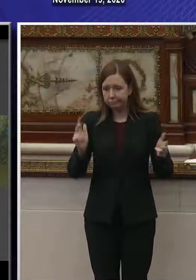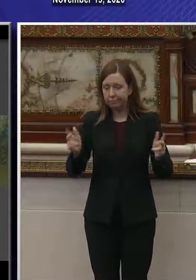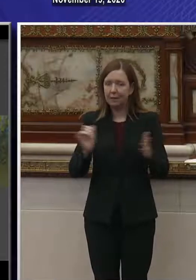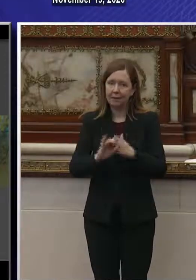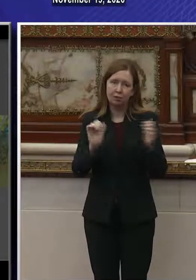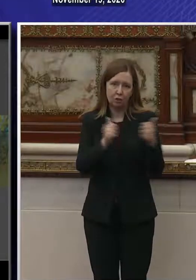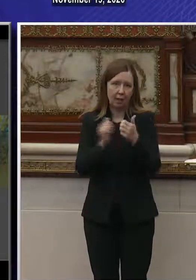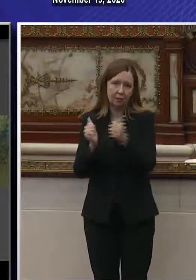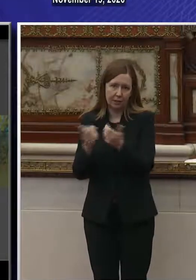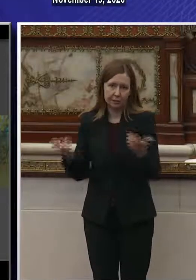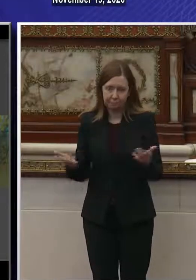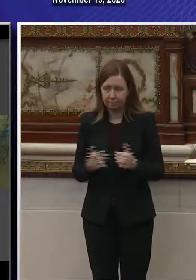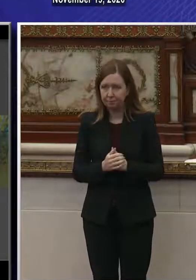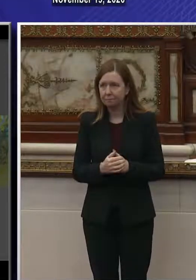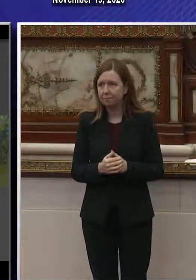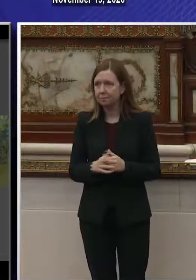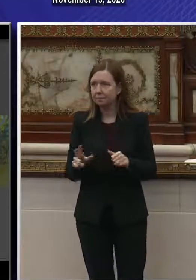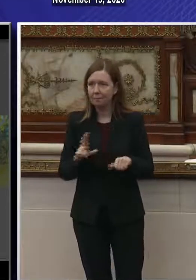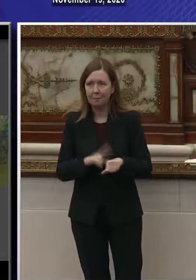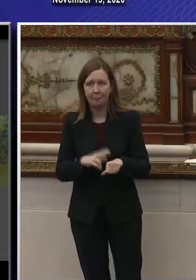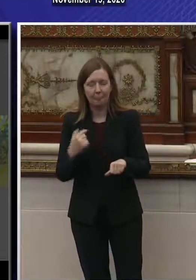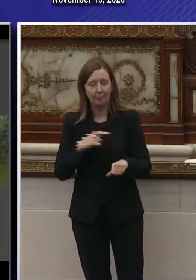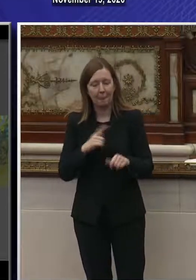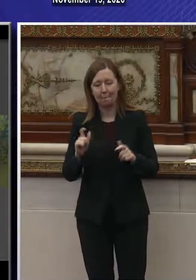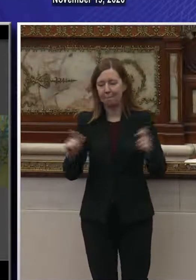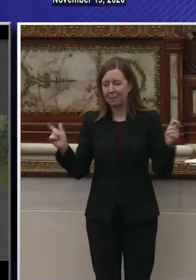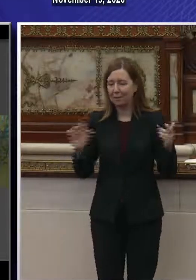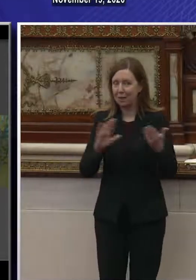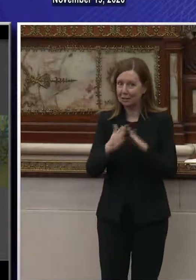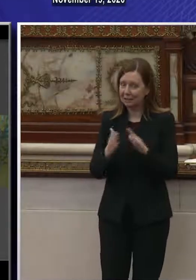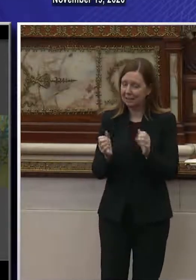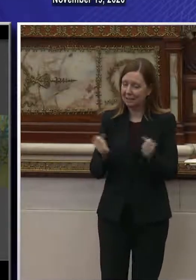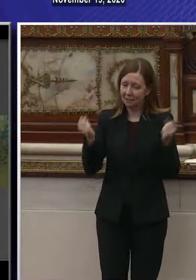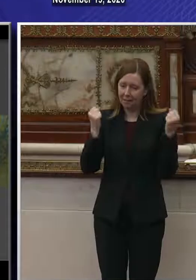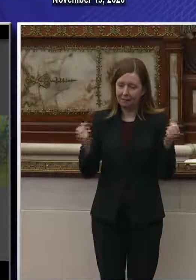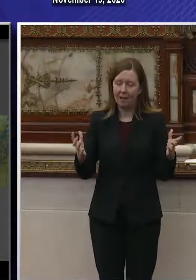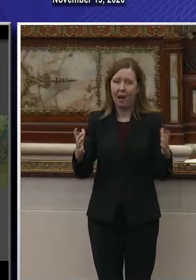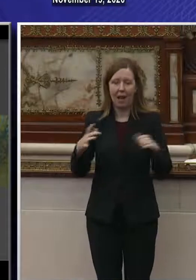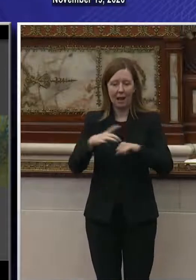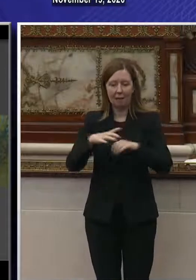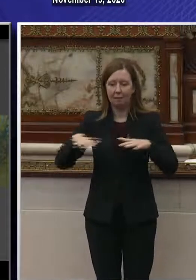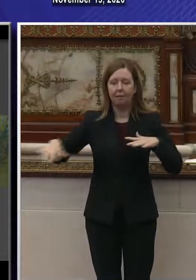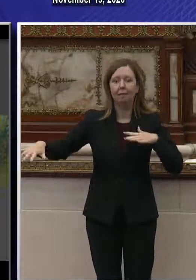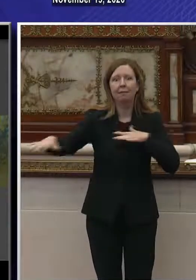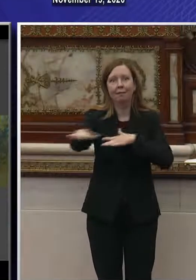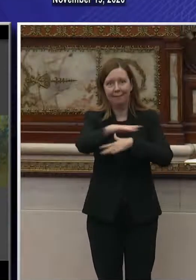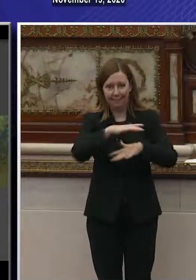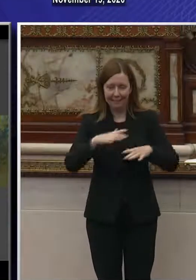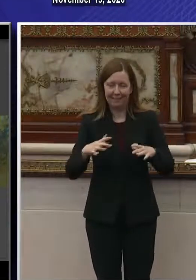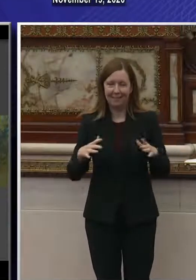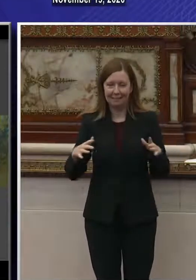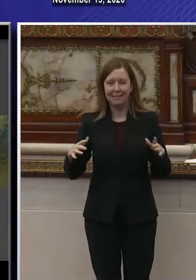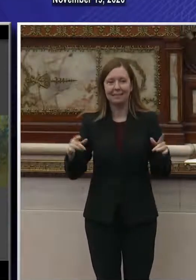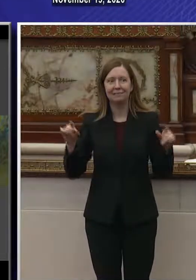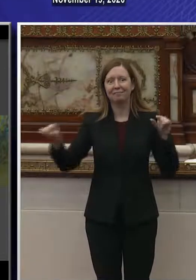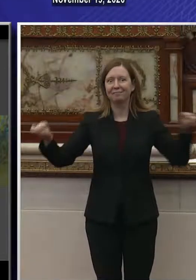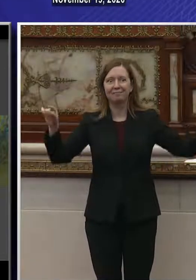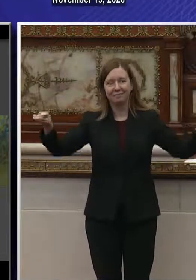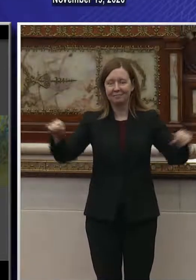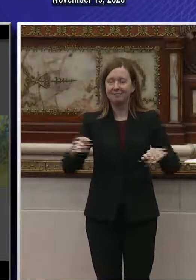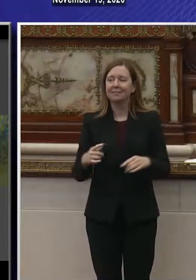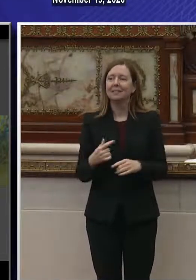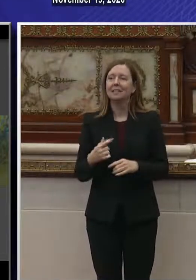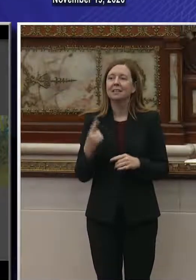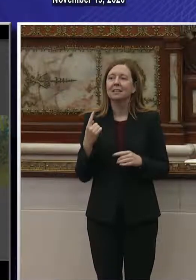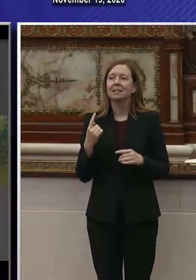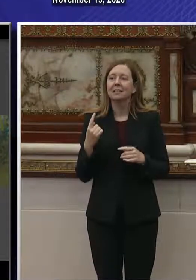a challenging thing because, of course, we're a large city with a lot of geographic areas. So one thought on doing this